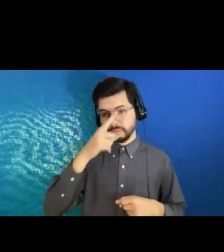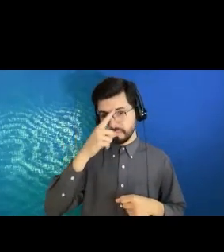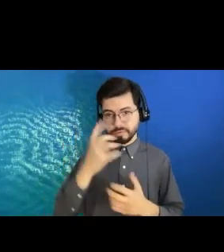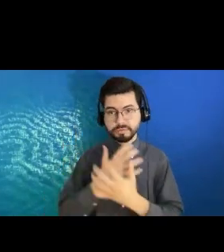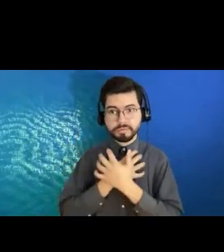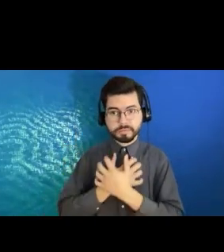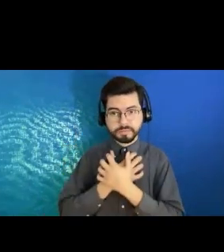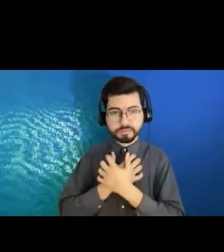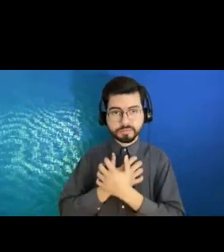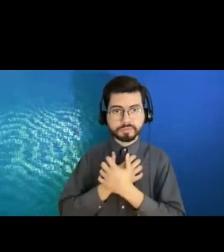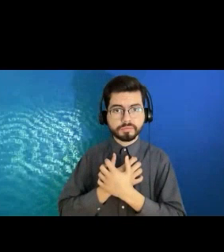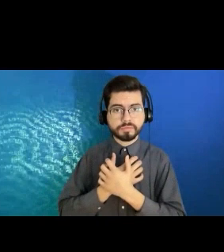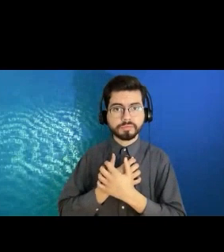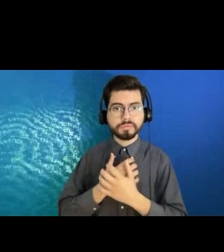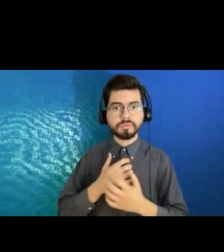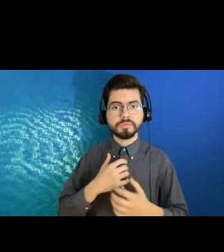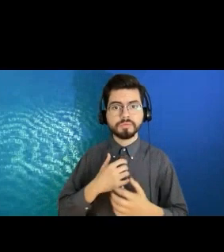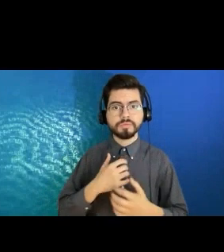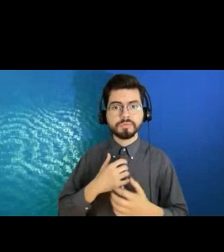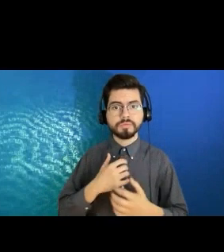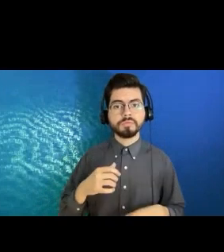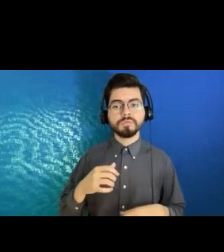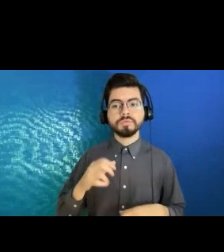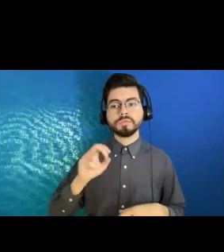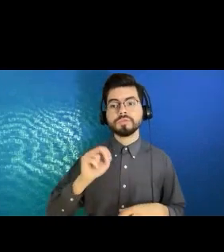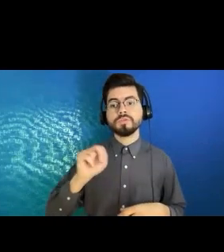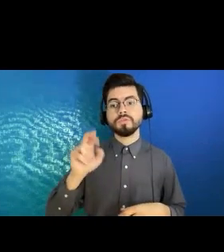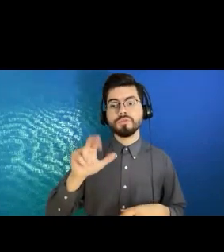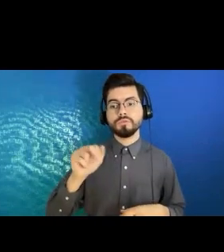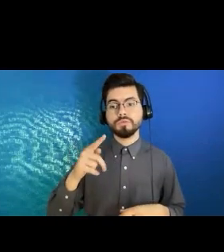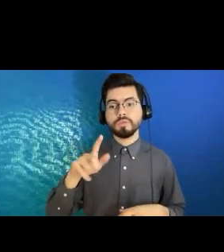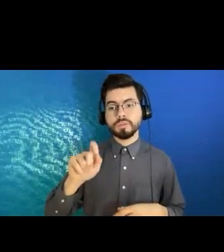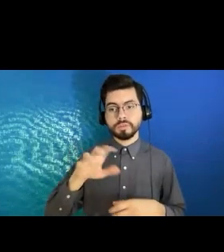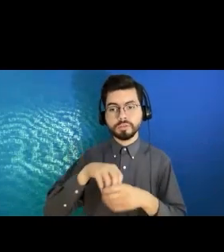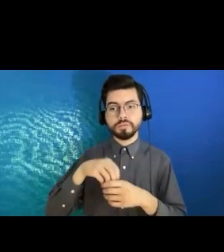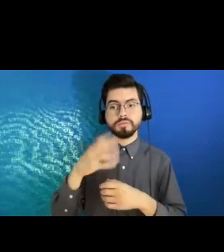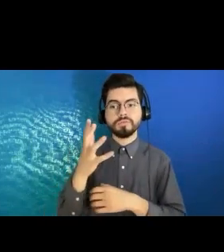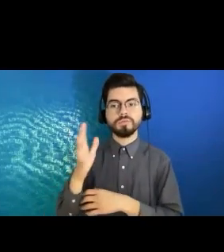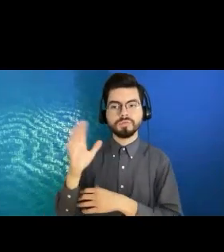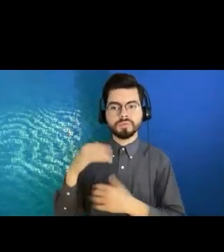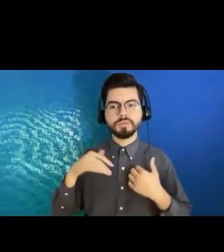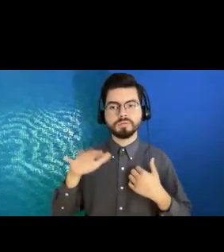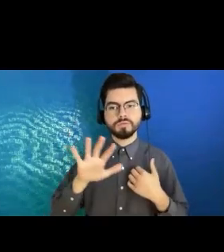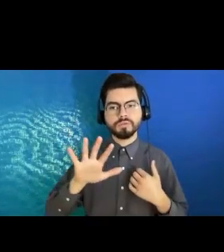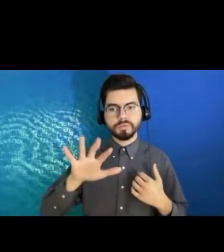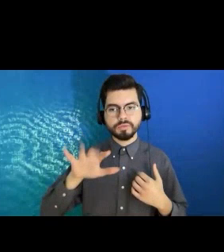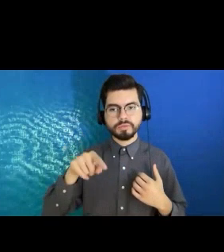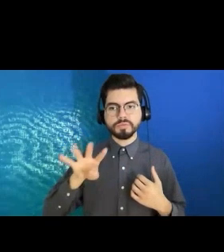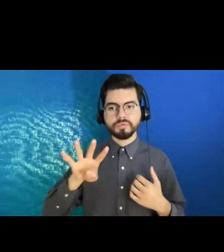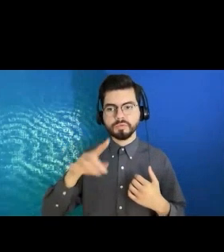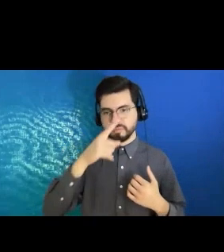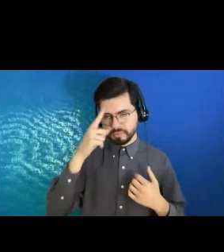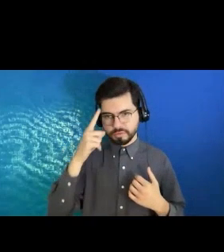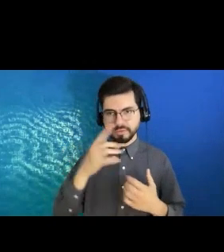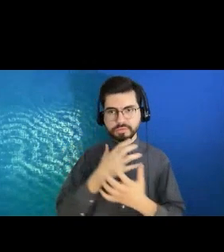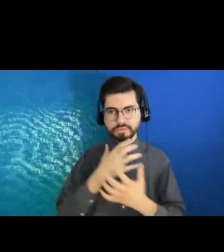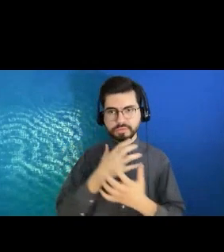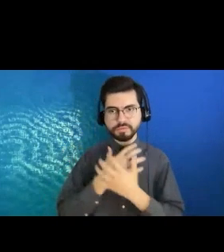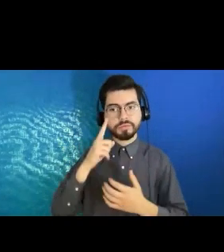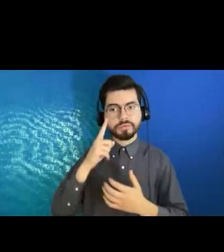non-forested areas of the northern range, our hair snares that weren't in the forest, we were seeing about 5.4 black bears per 100